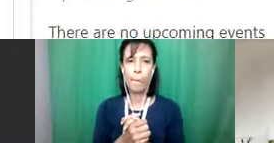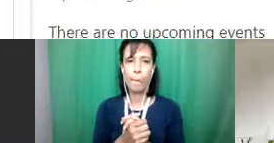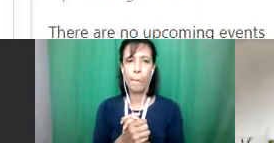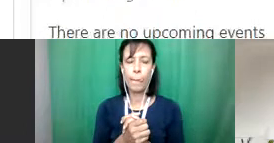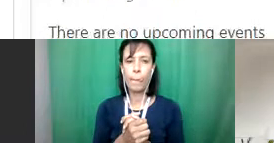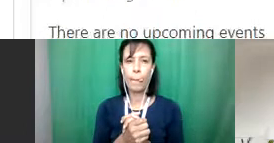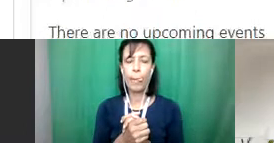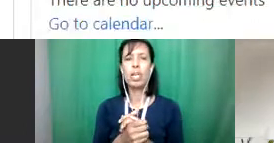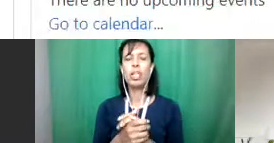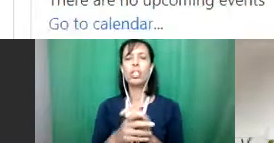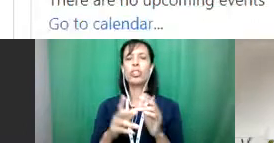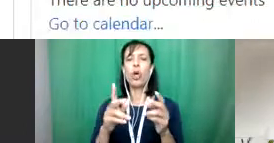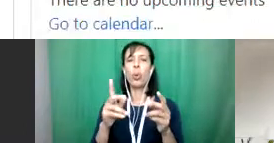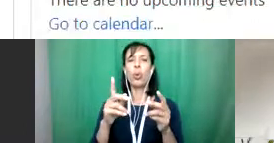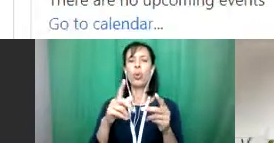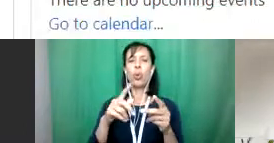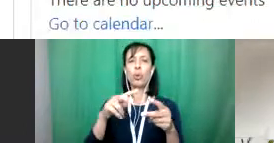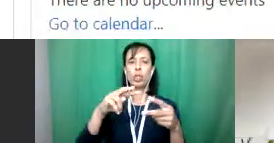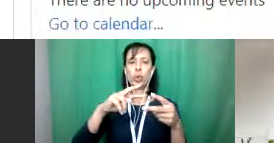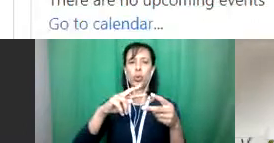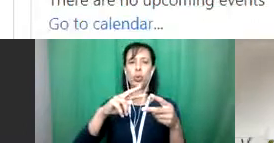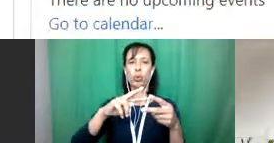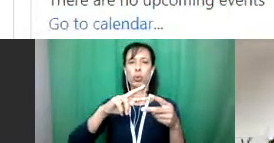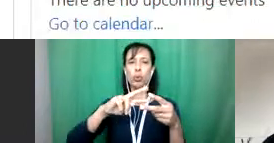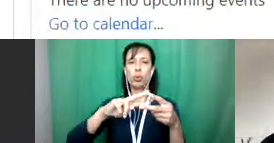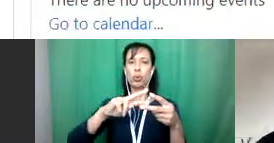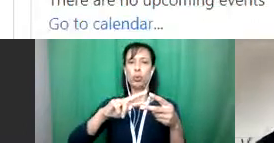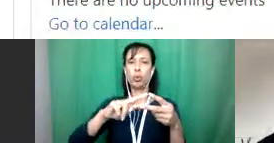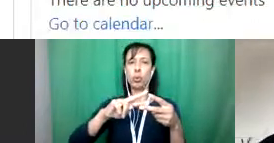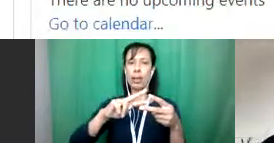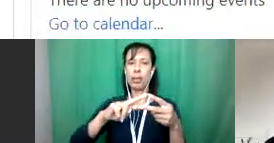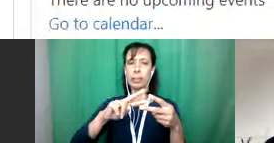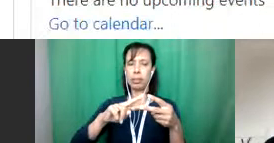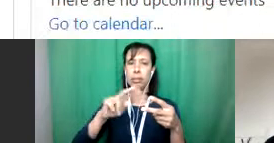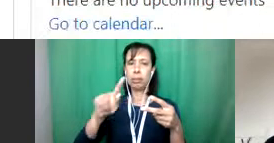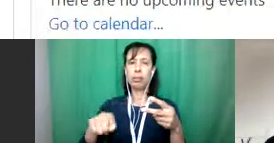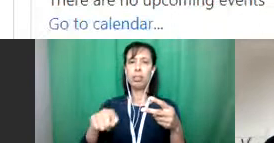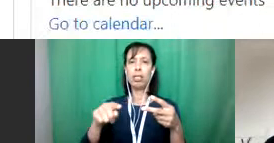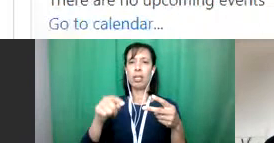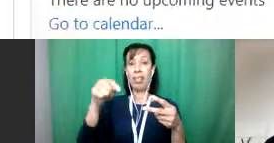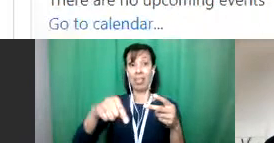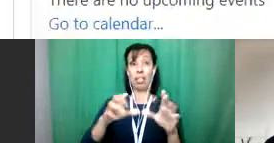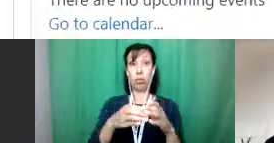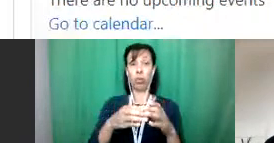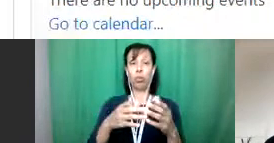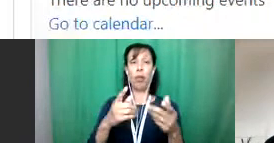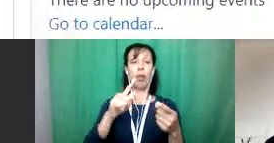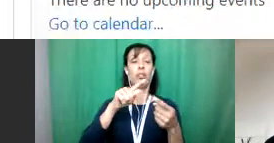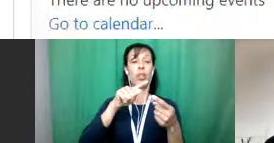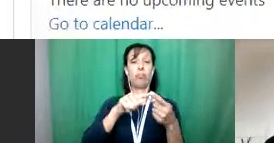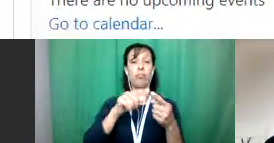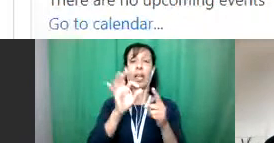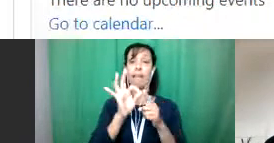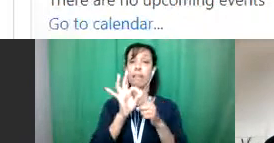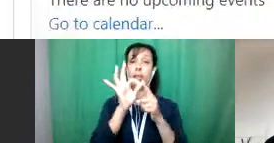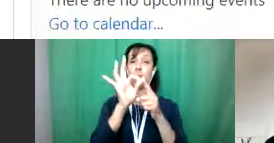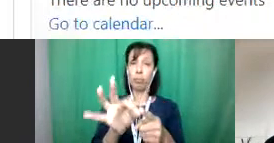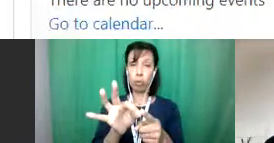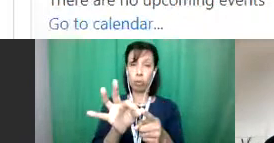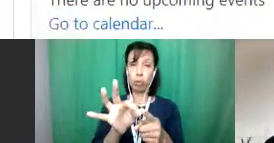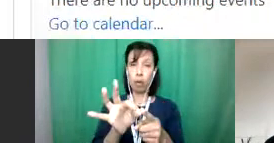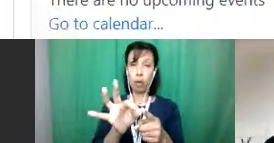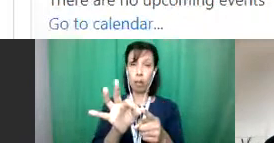of this module. The first element is a proposal, and you are going to